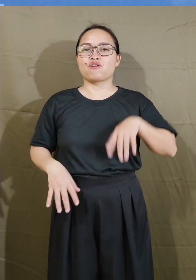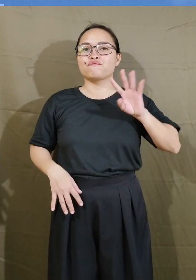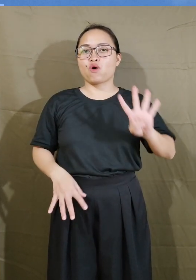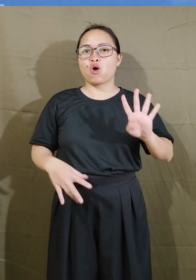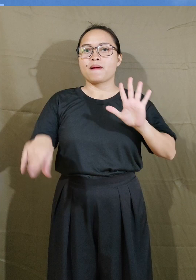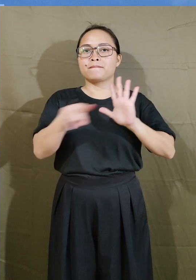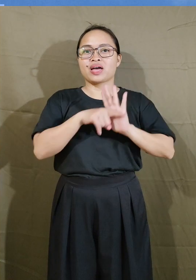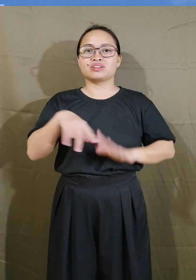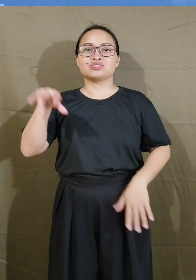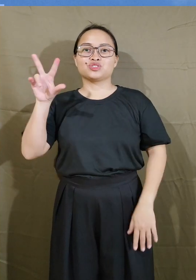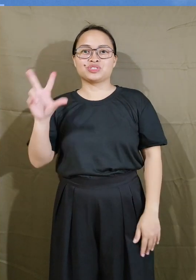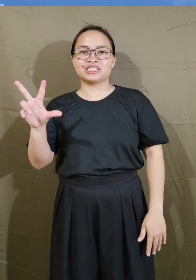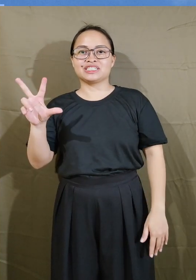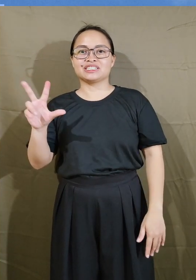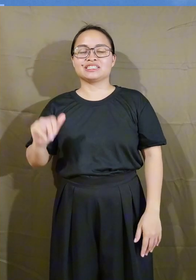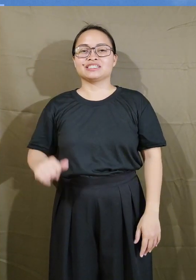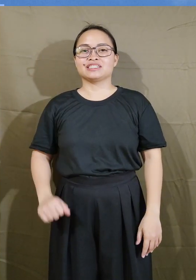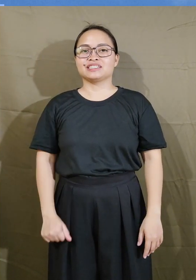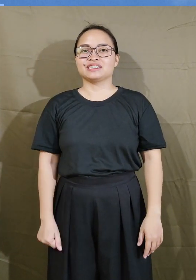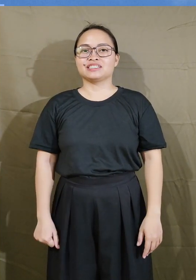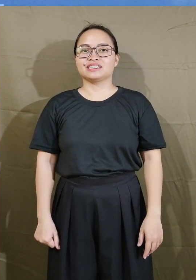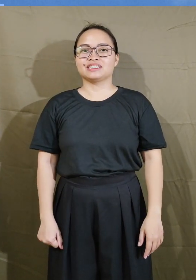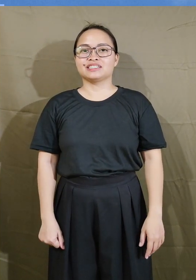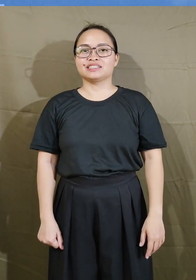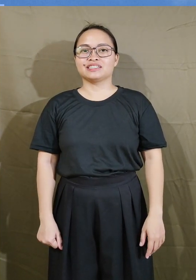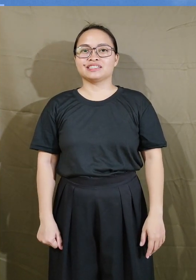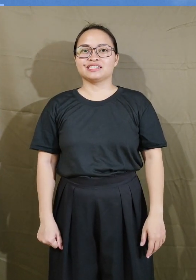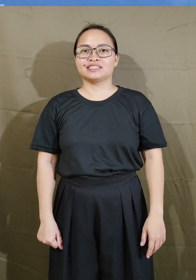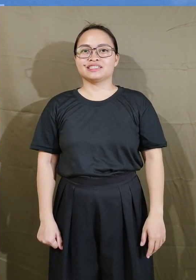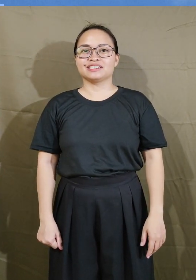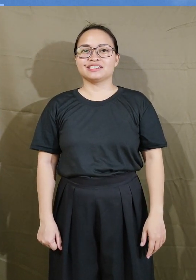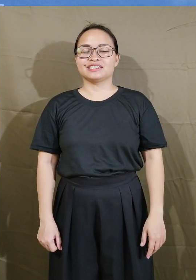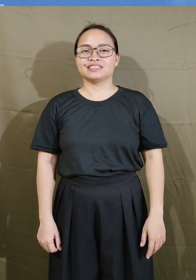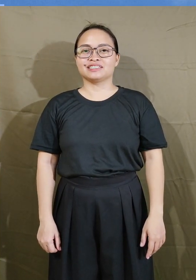Next, 4 minus 3.